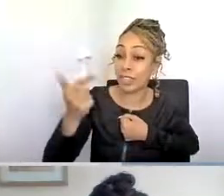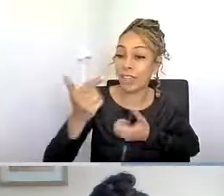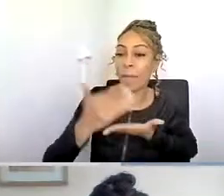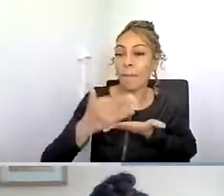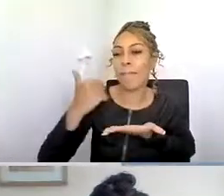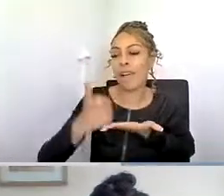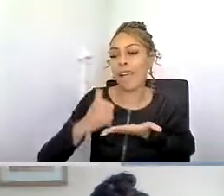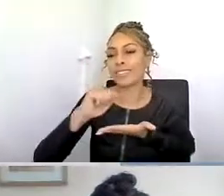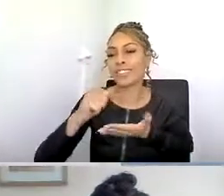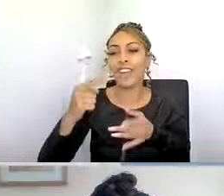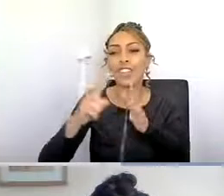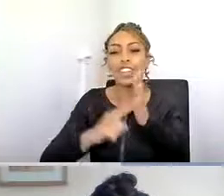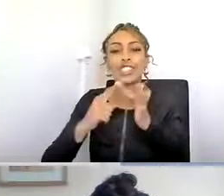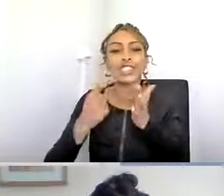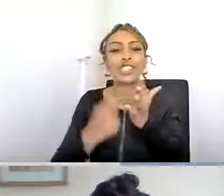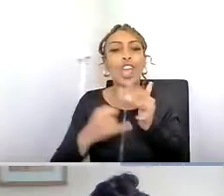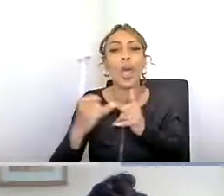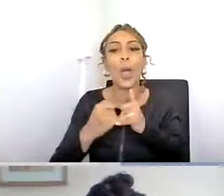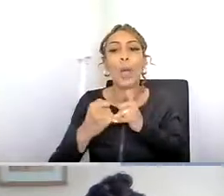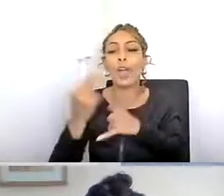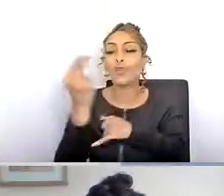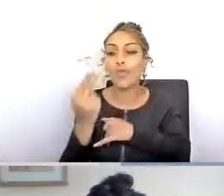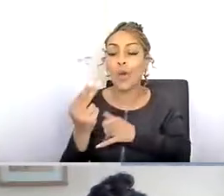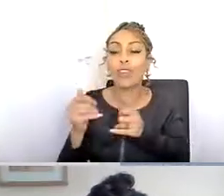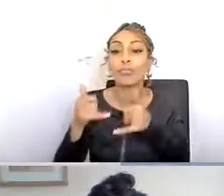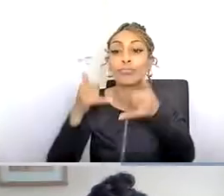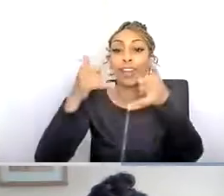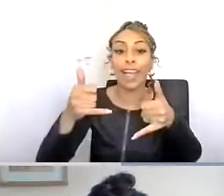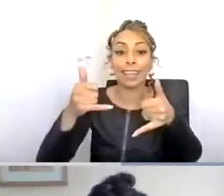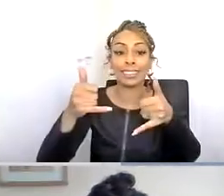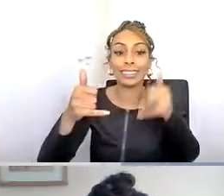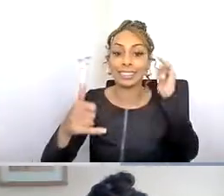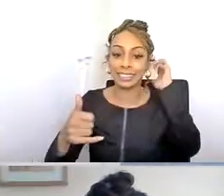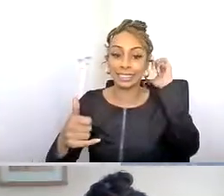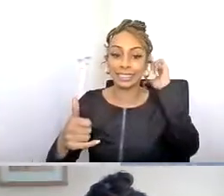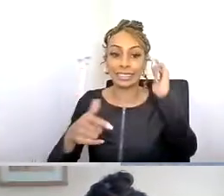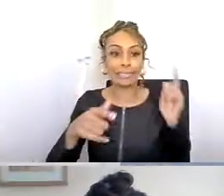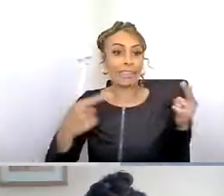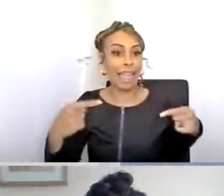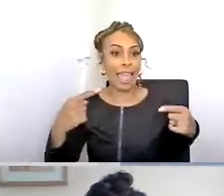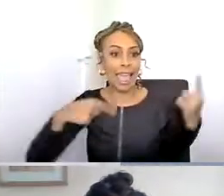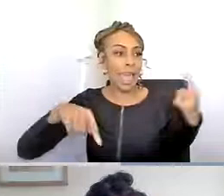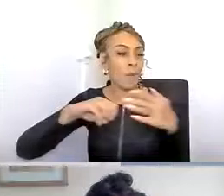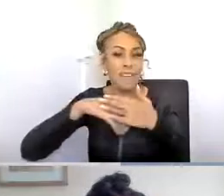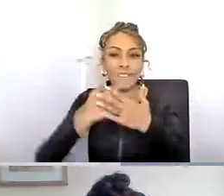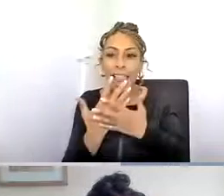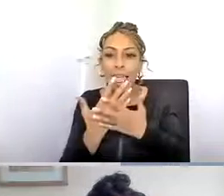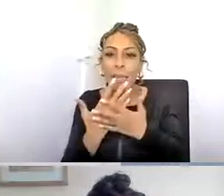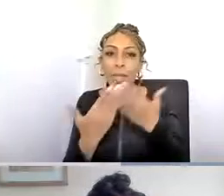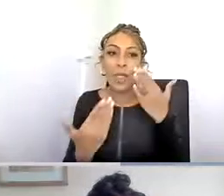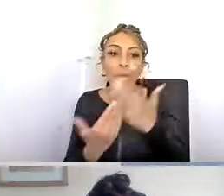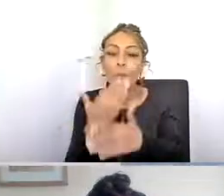part of the Gerward Drawing Prize, and she was the first recipient of this award. And it allowed her to develop a new body of